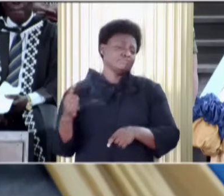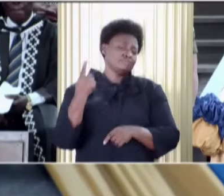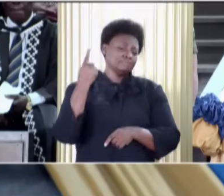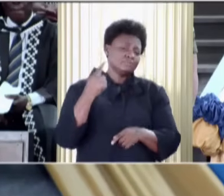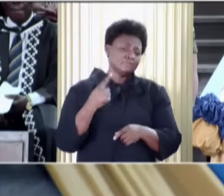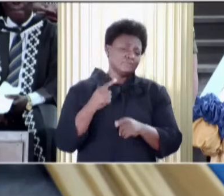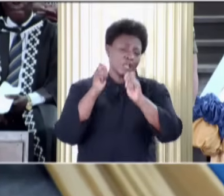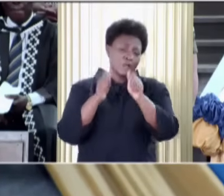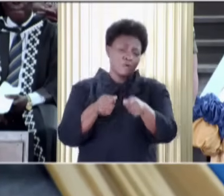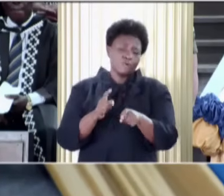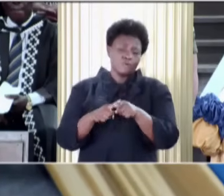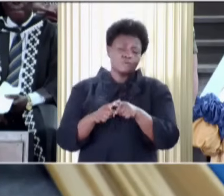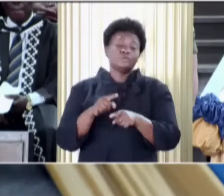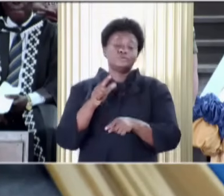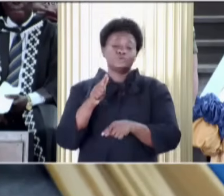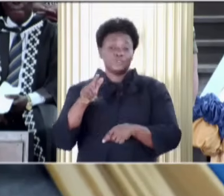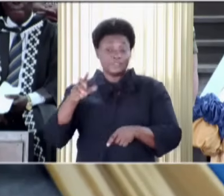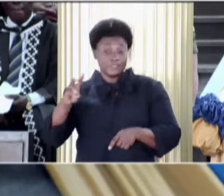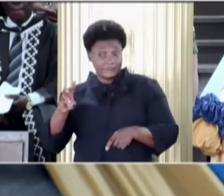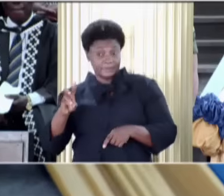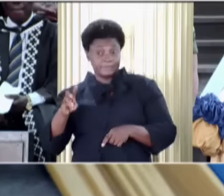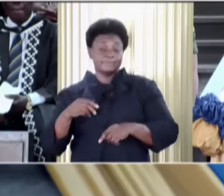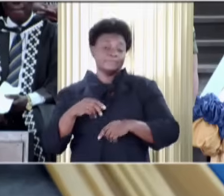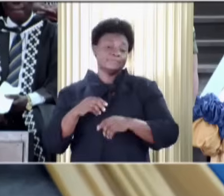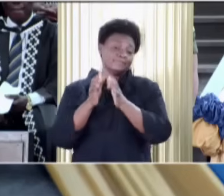the 2026 version.